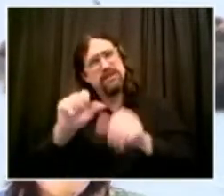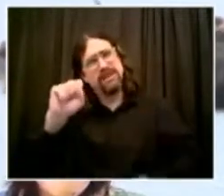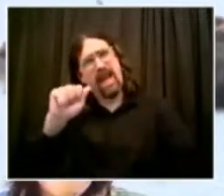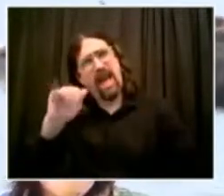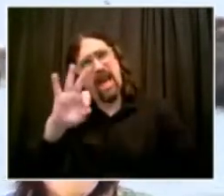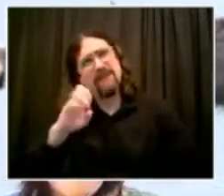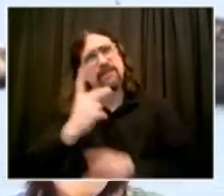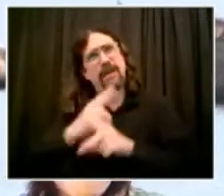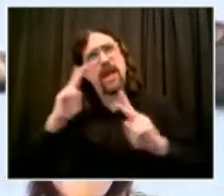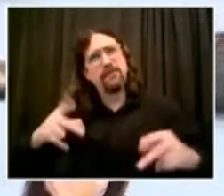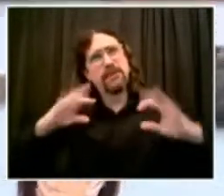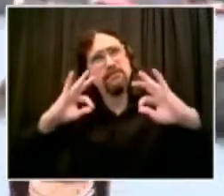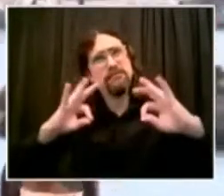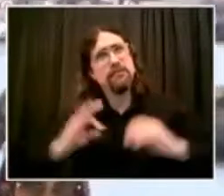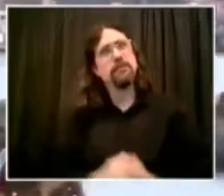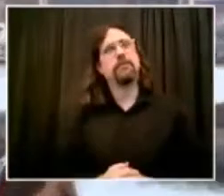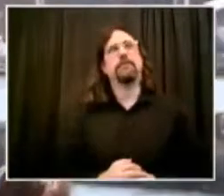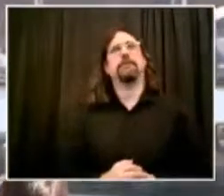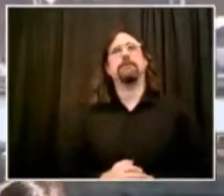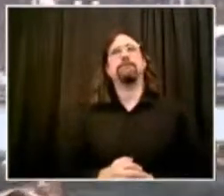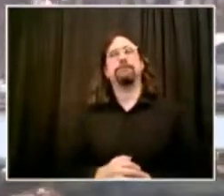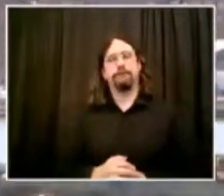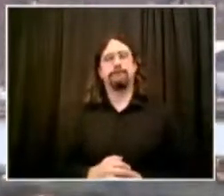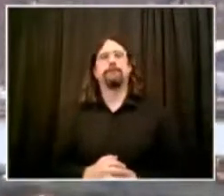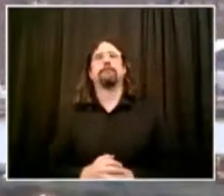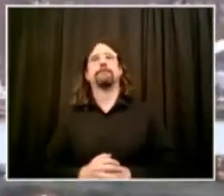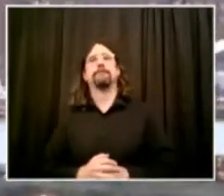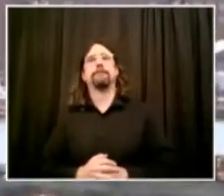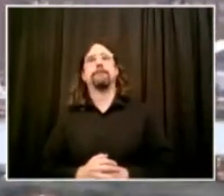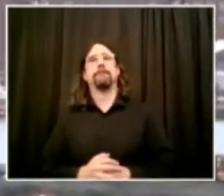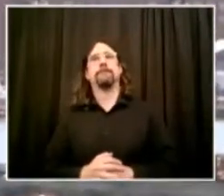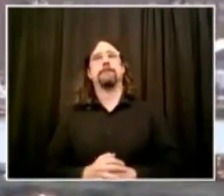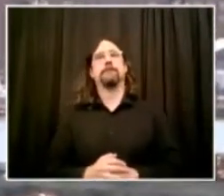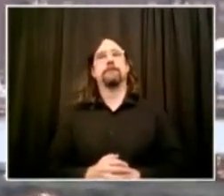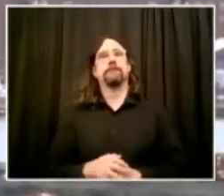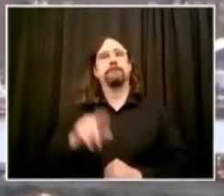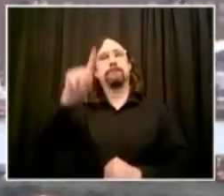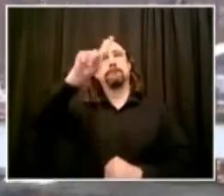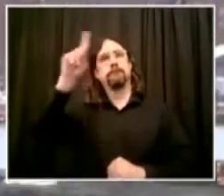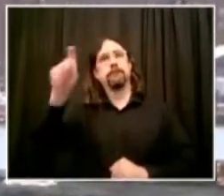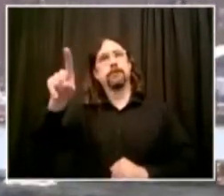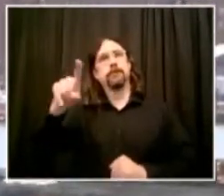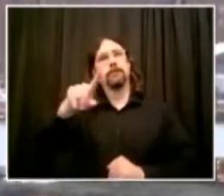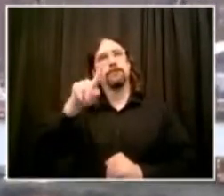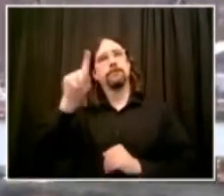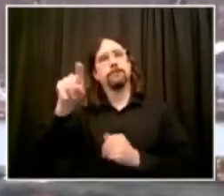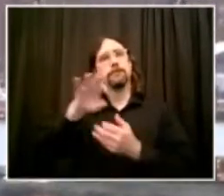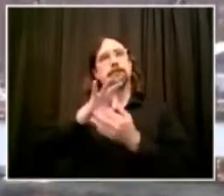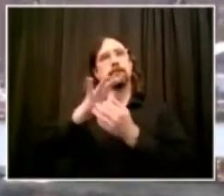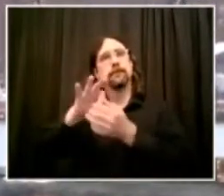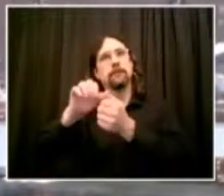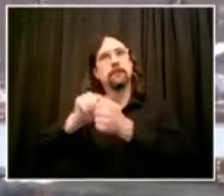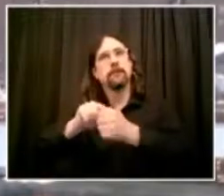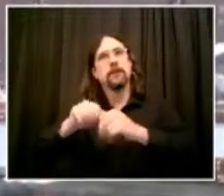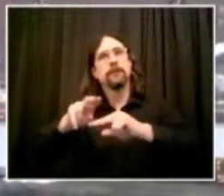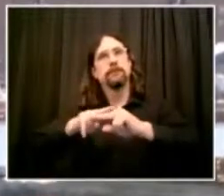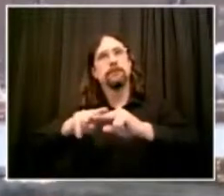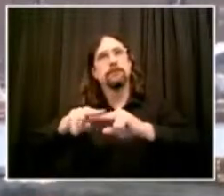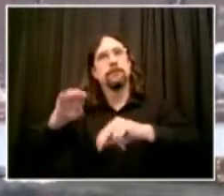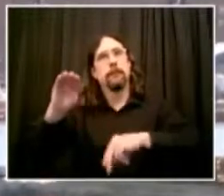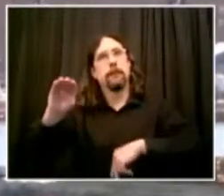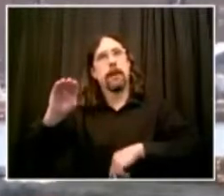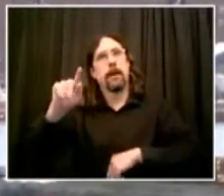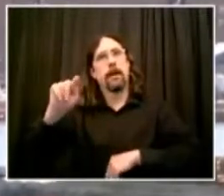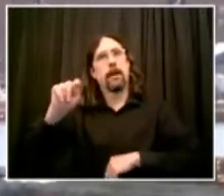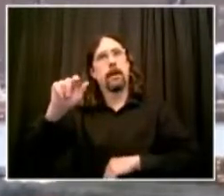The MTA had asked the city to flood the subways with NYPD. I think in part they were saying for social distancing